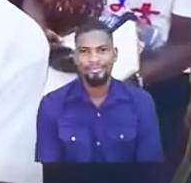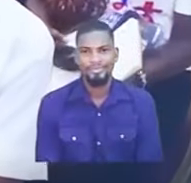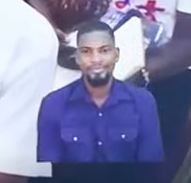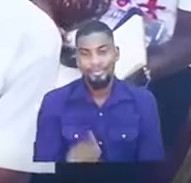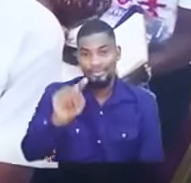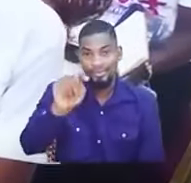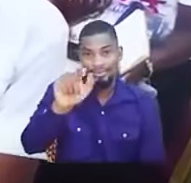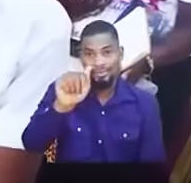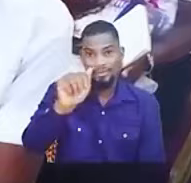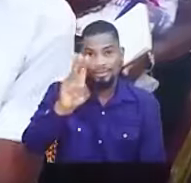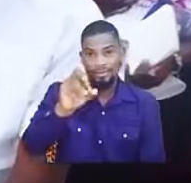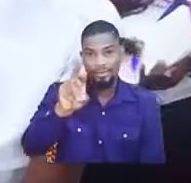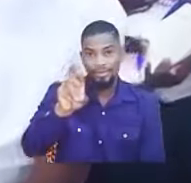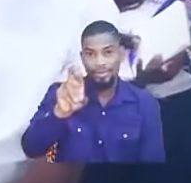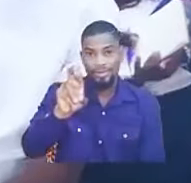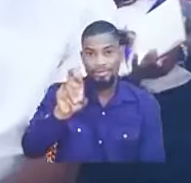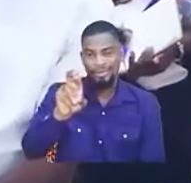Amnon